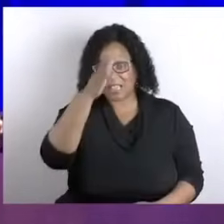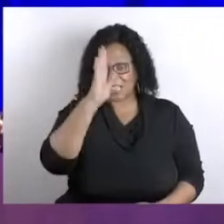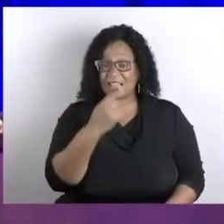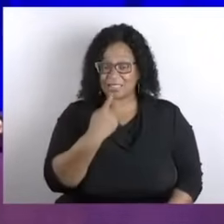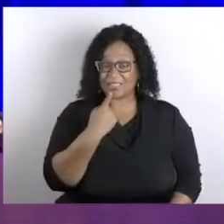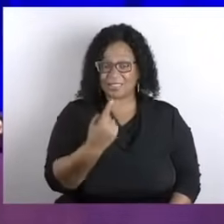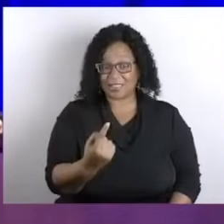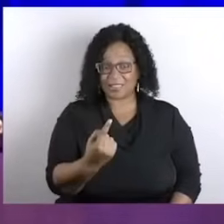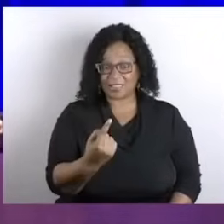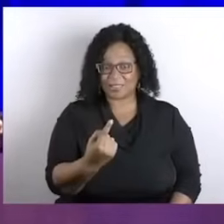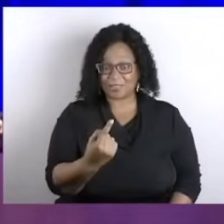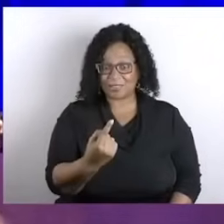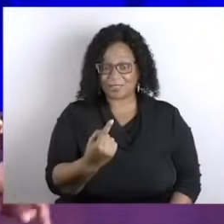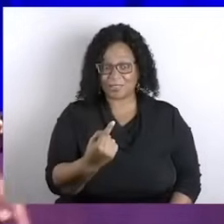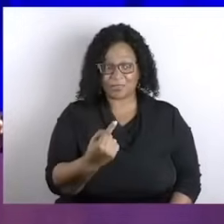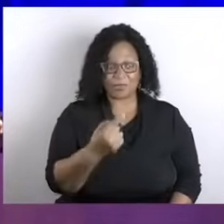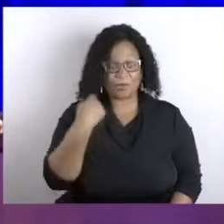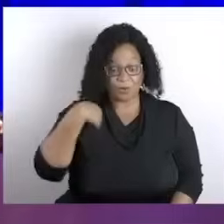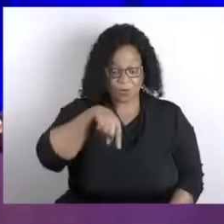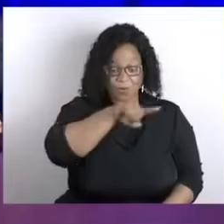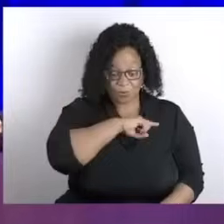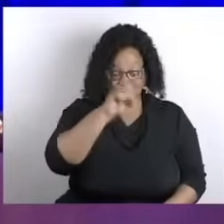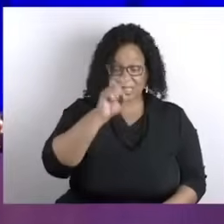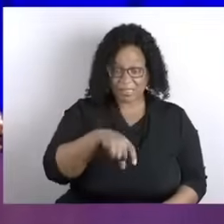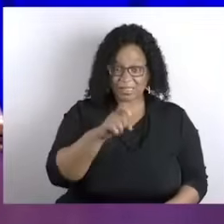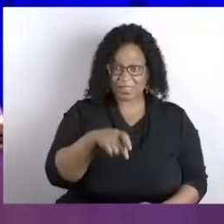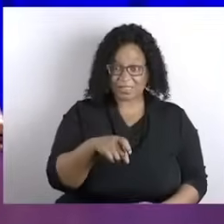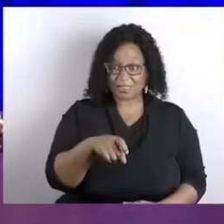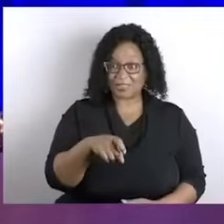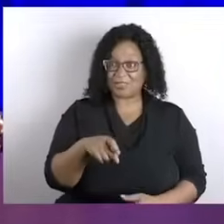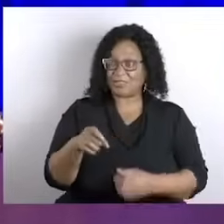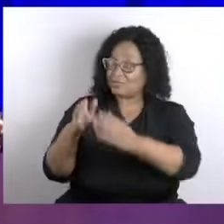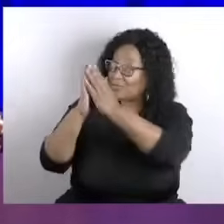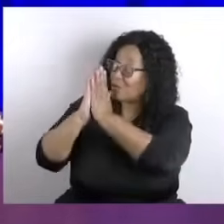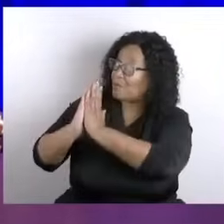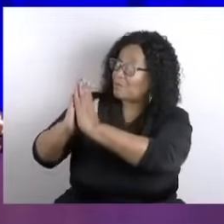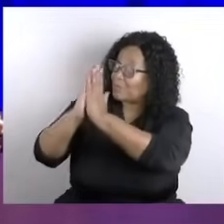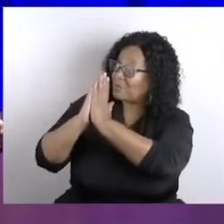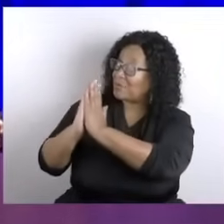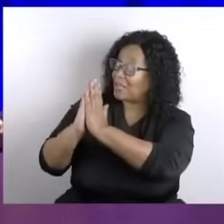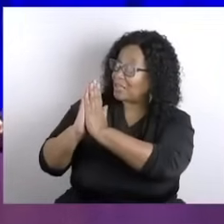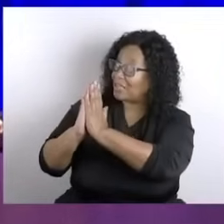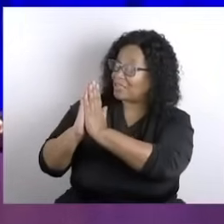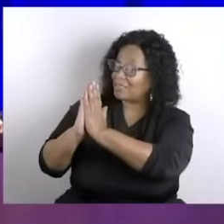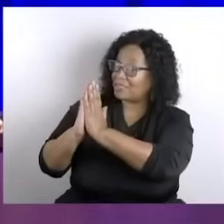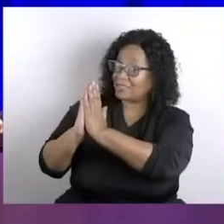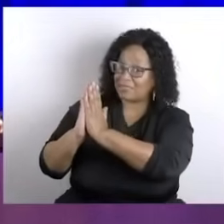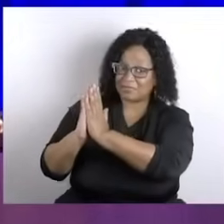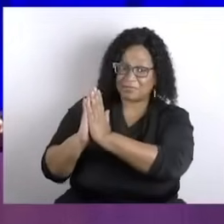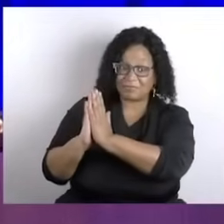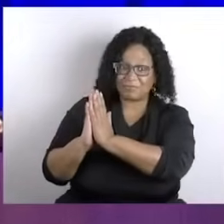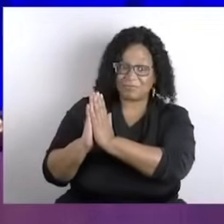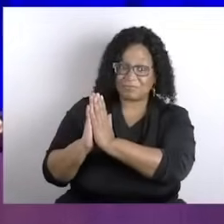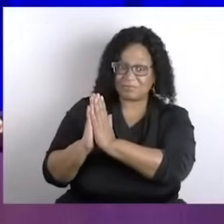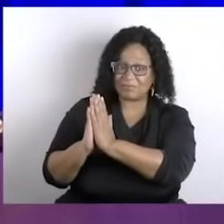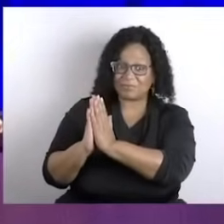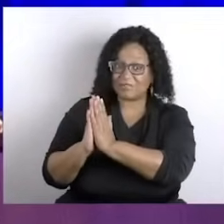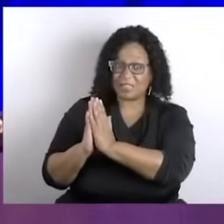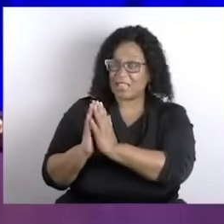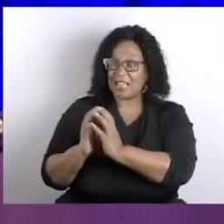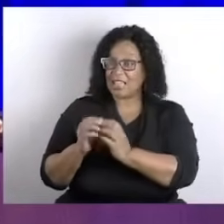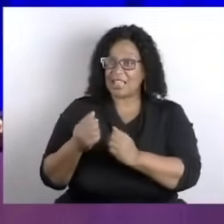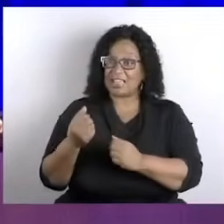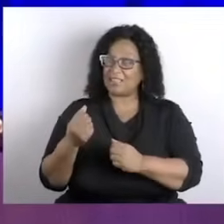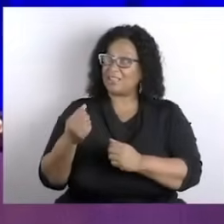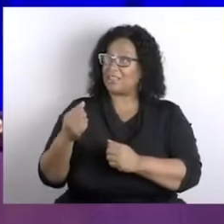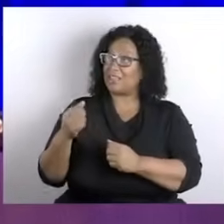says, what you need to do is call on me, pray to me. And although it's not your